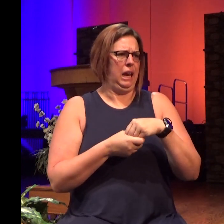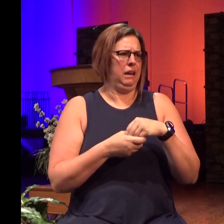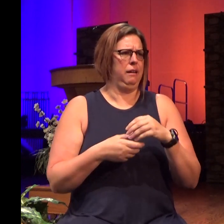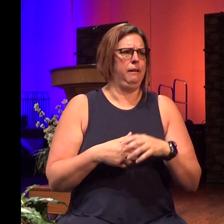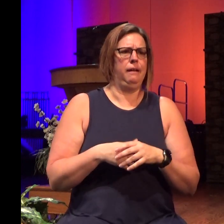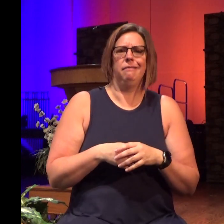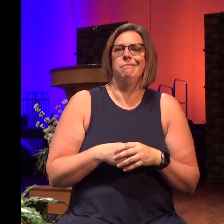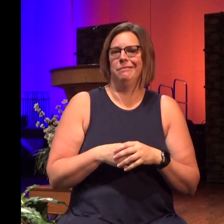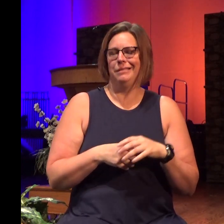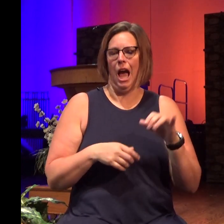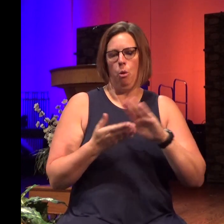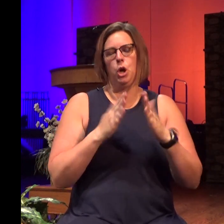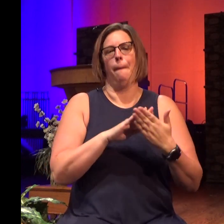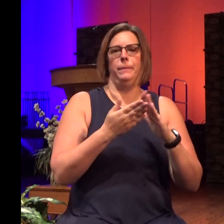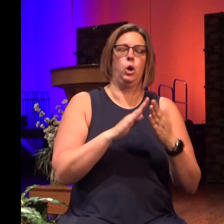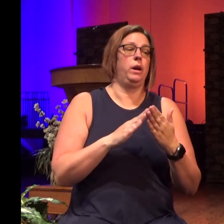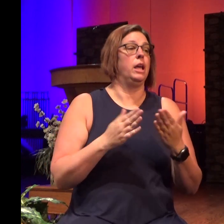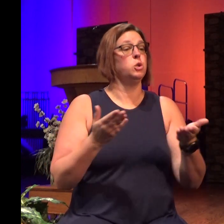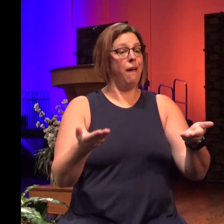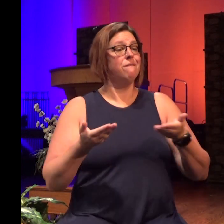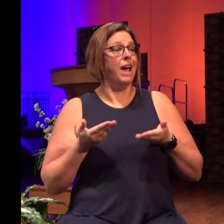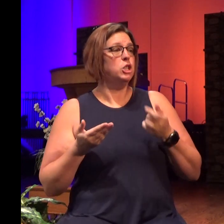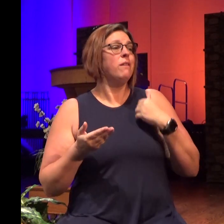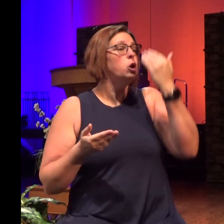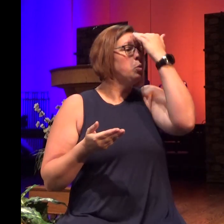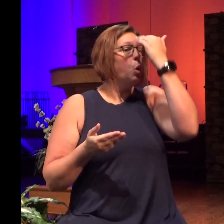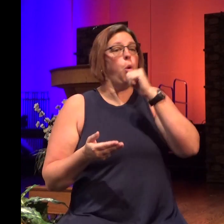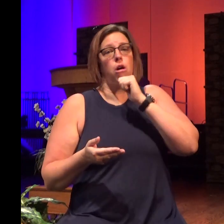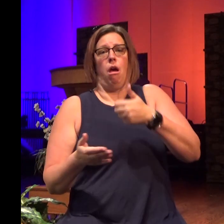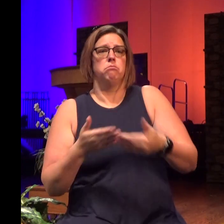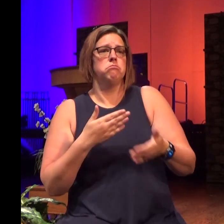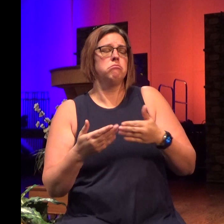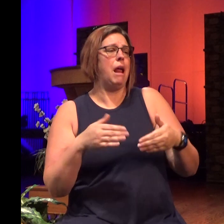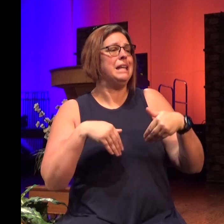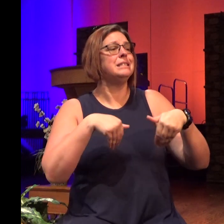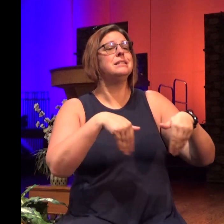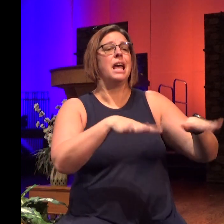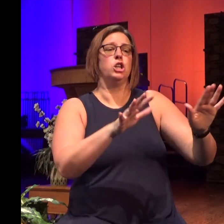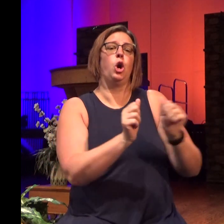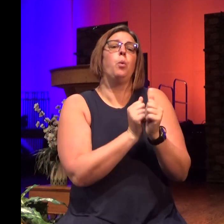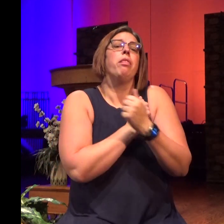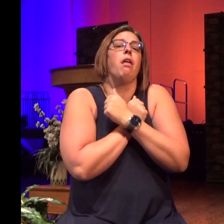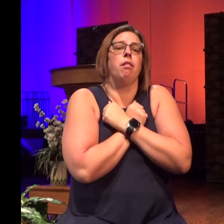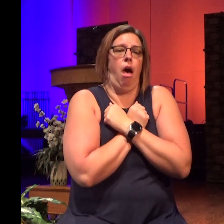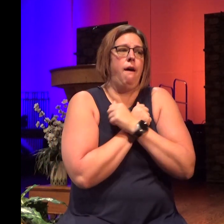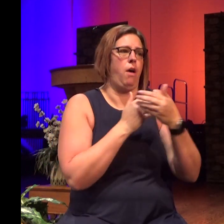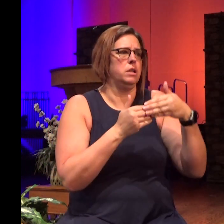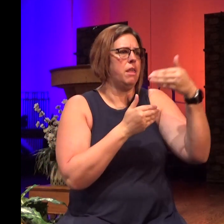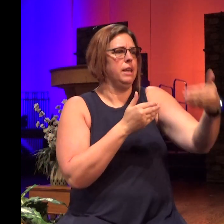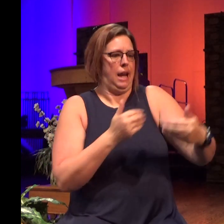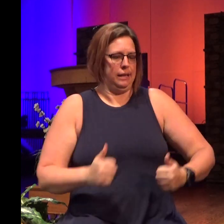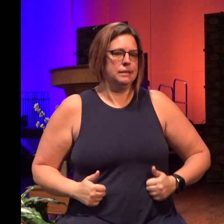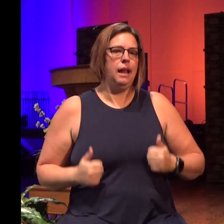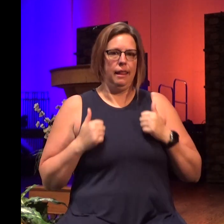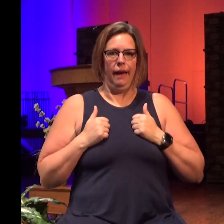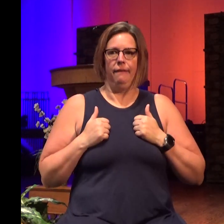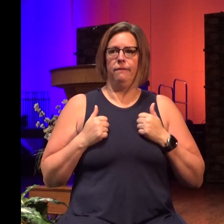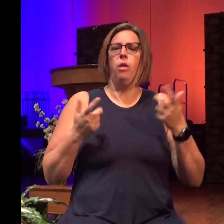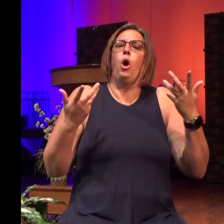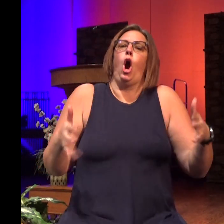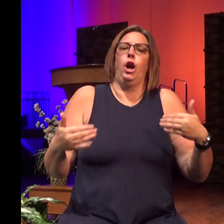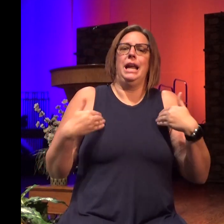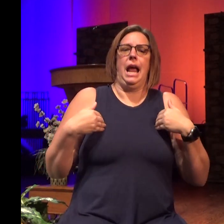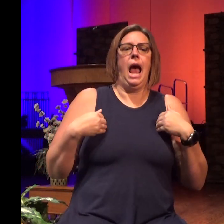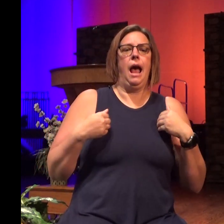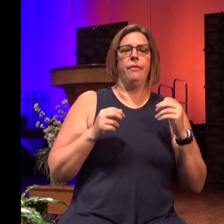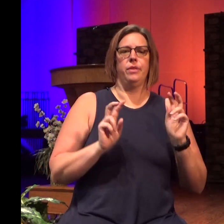I just invite you now, whether you knew Judy or not, to send her with great love on into the next life. The family's already had her memorial service,